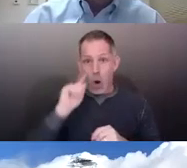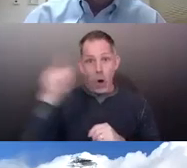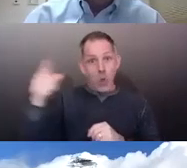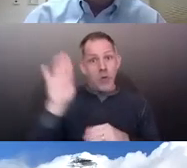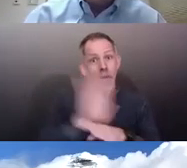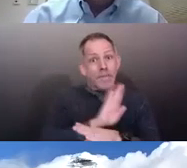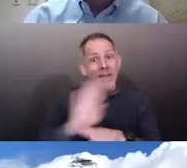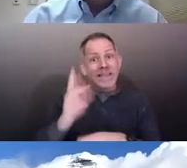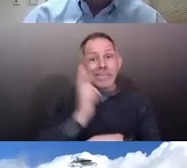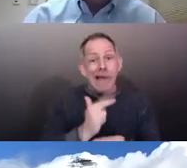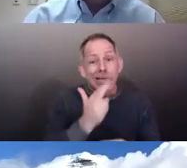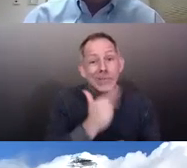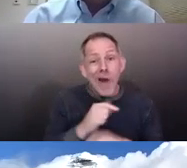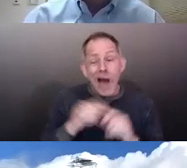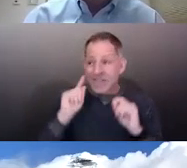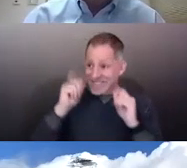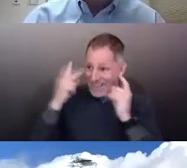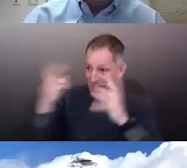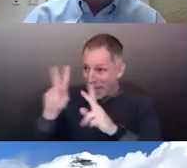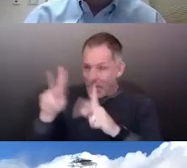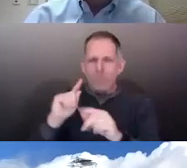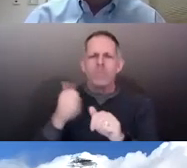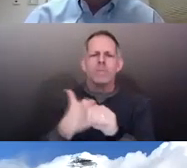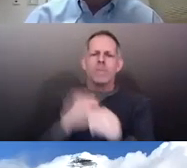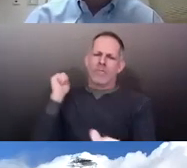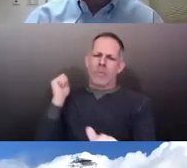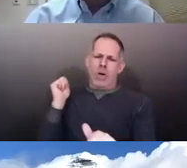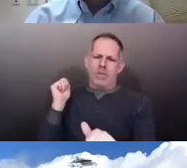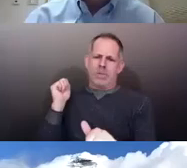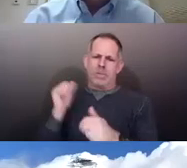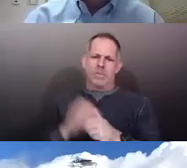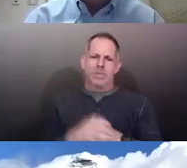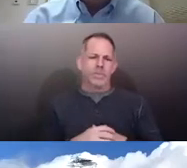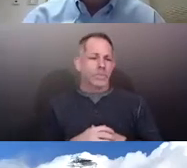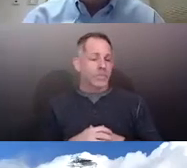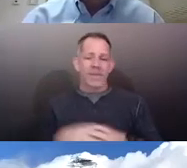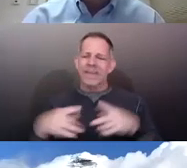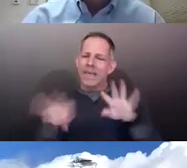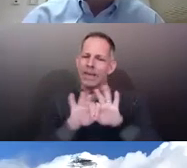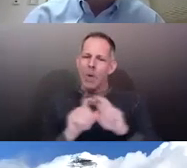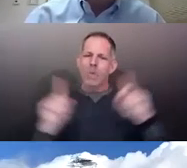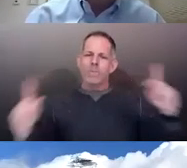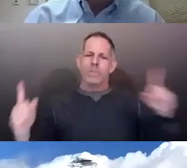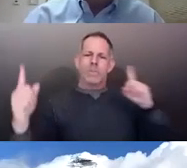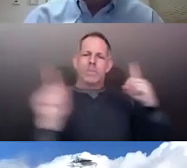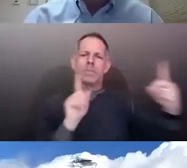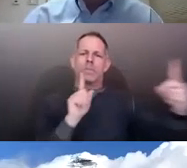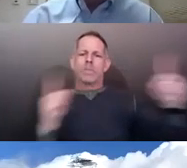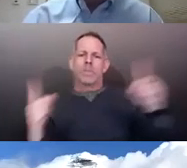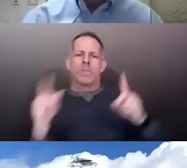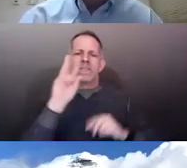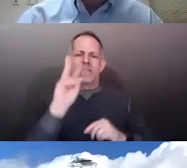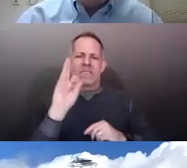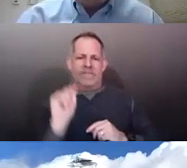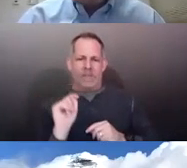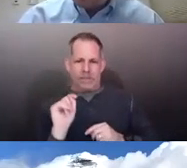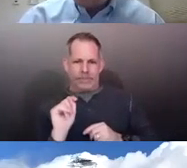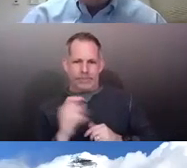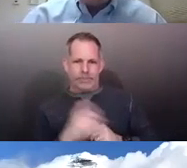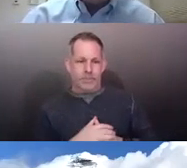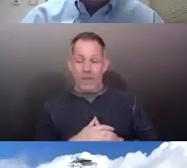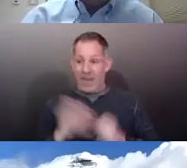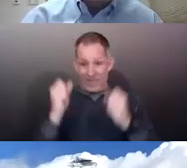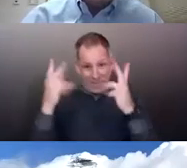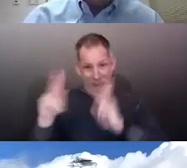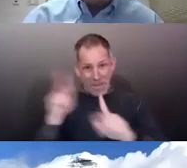you don't see people standing more than 6 feet apart, there's too many people there. Get out, protect yourself, protect others. Stop